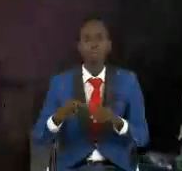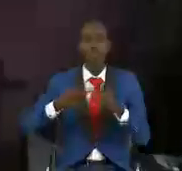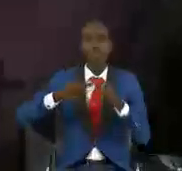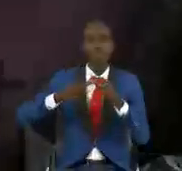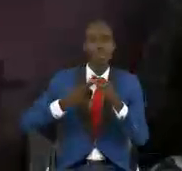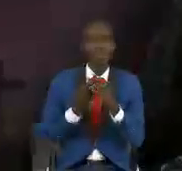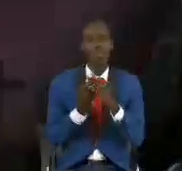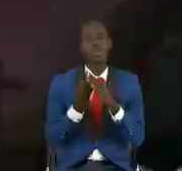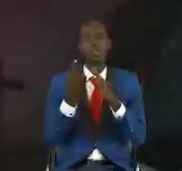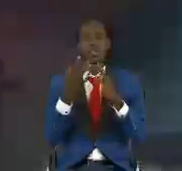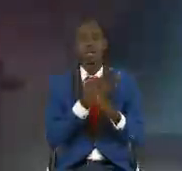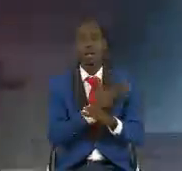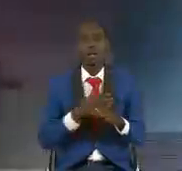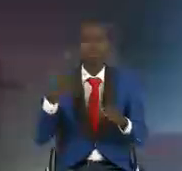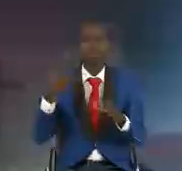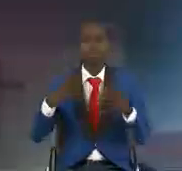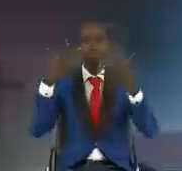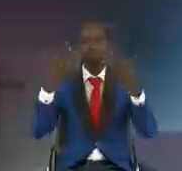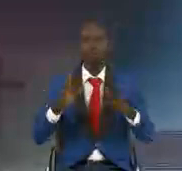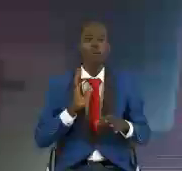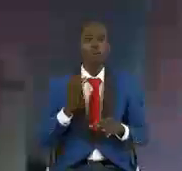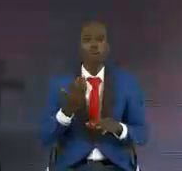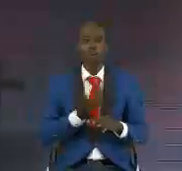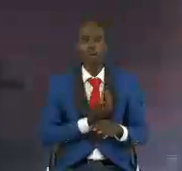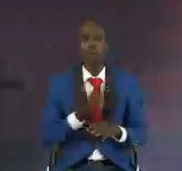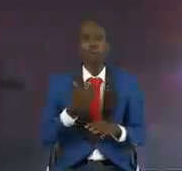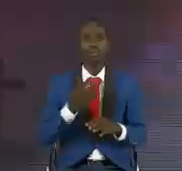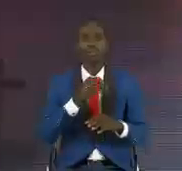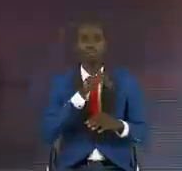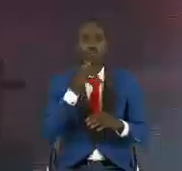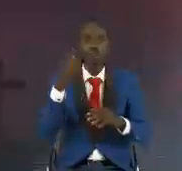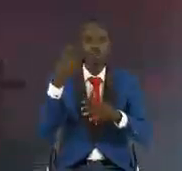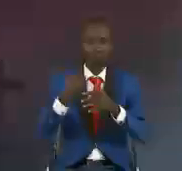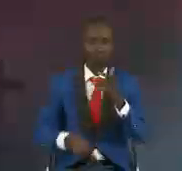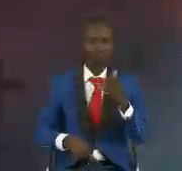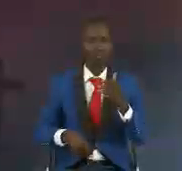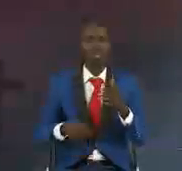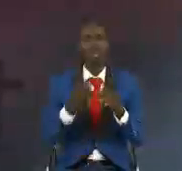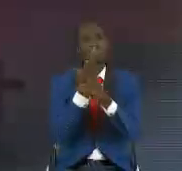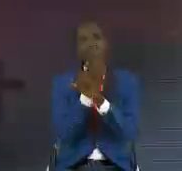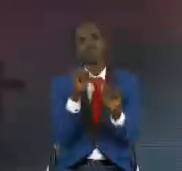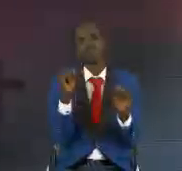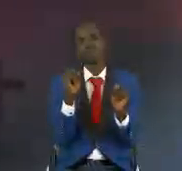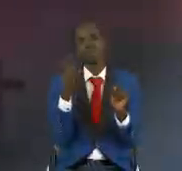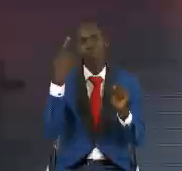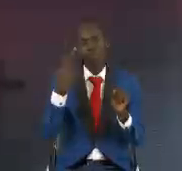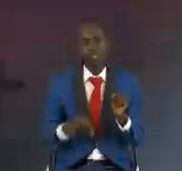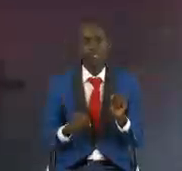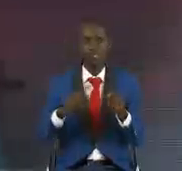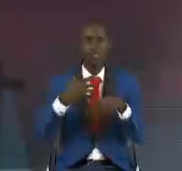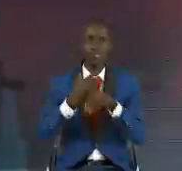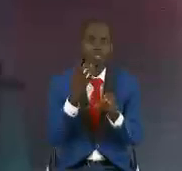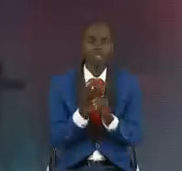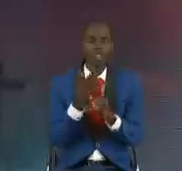our priceless redemption. The author, the originator, the creator, the one